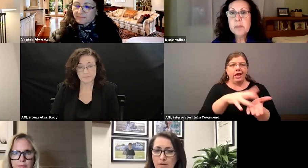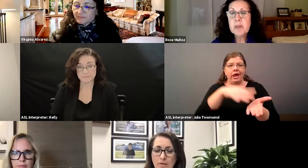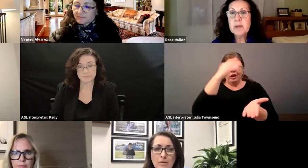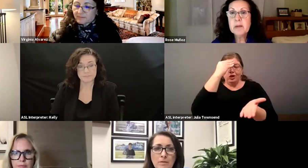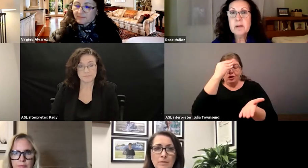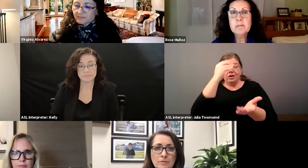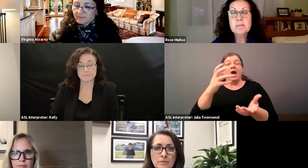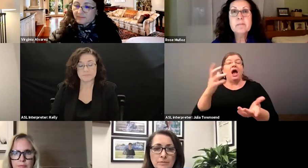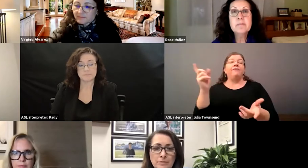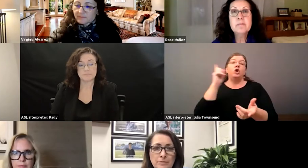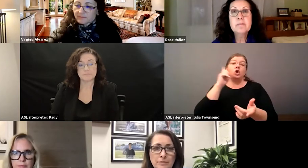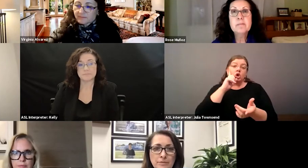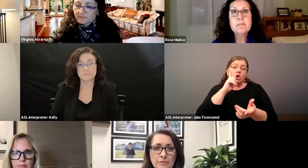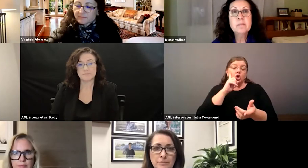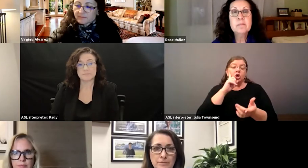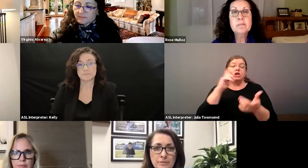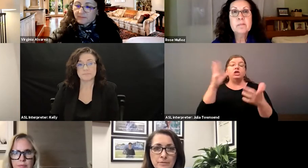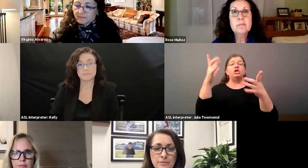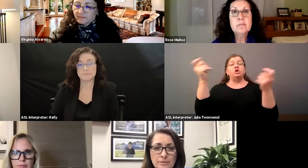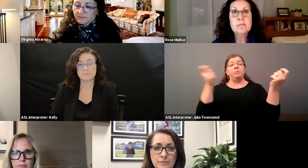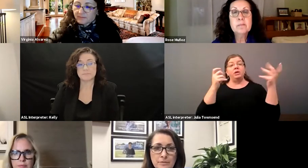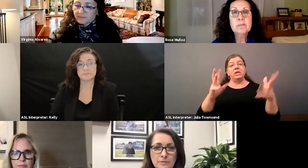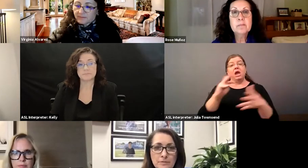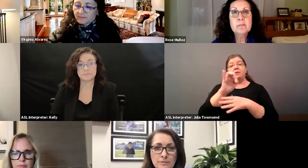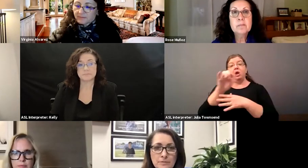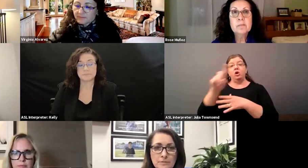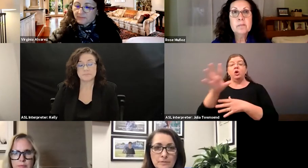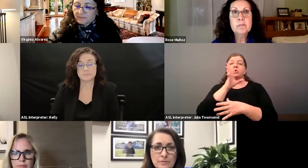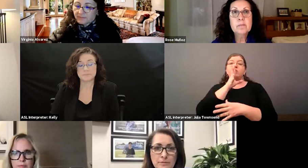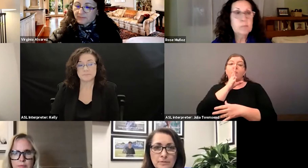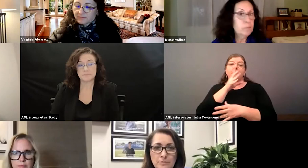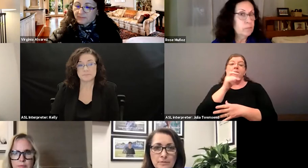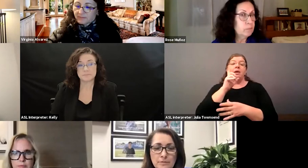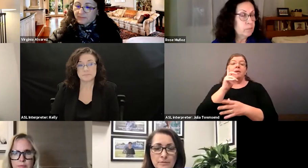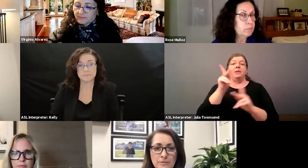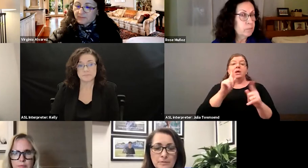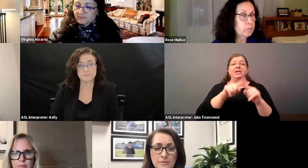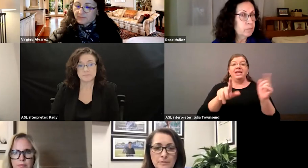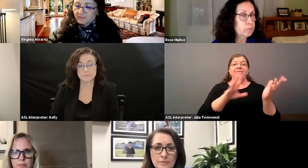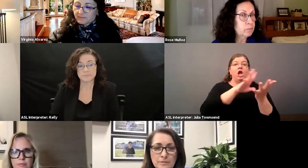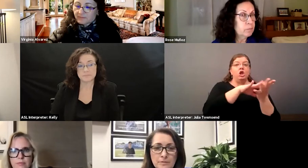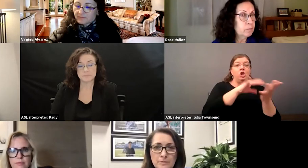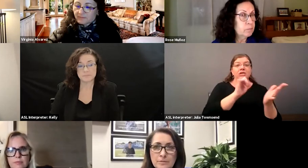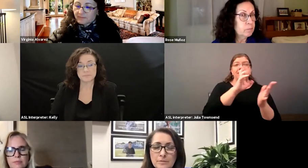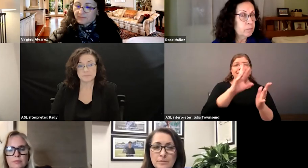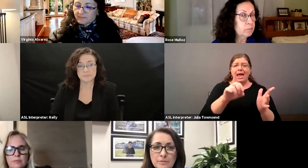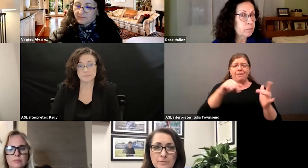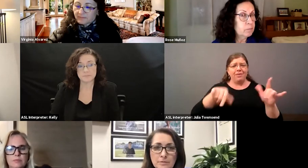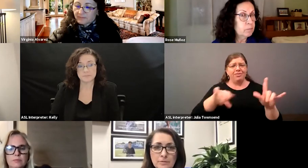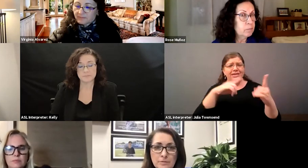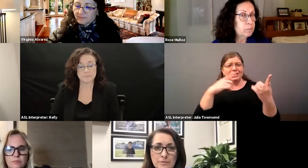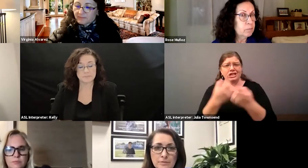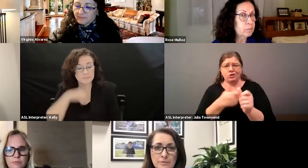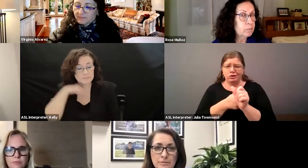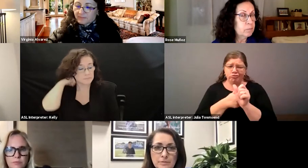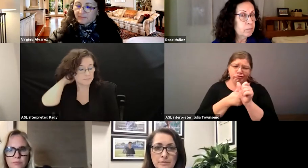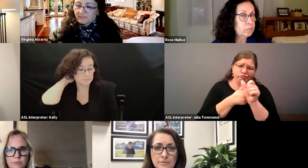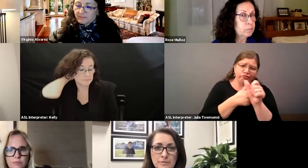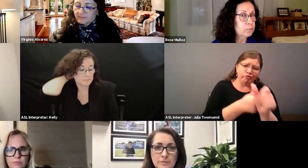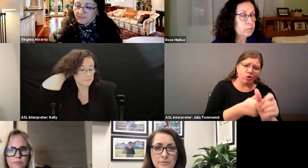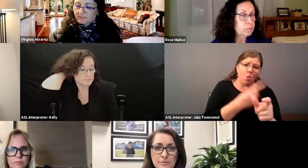superintendent maldonado speak to people of different learning styles and yet this district clings to an ineffective model